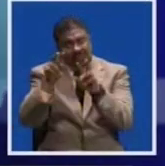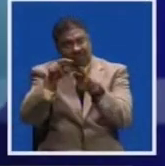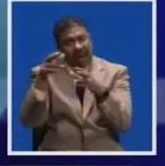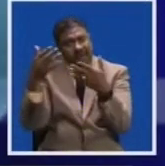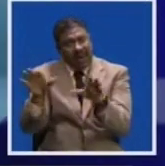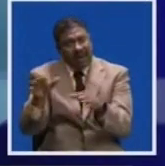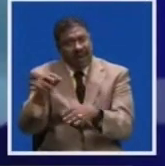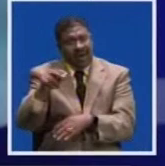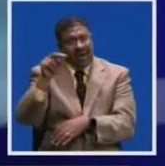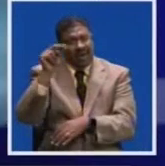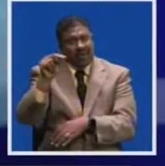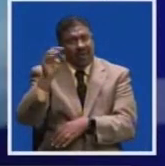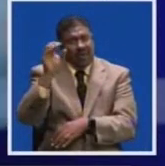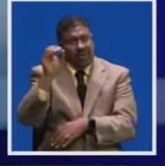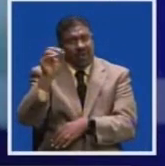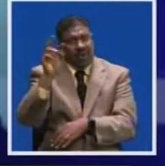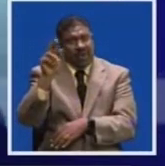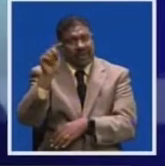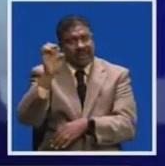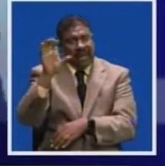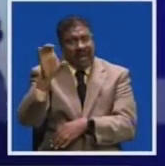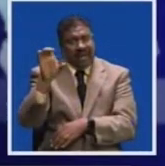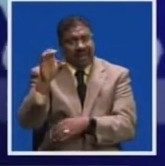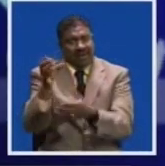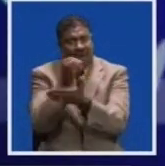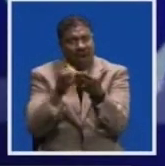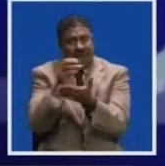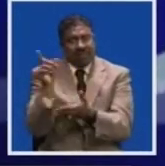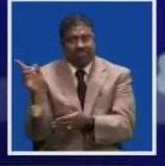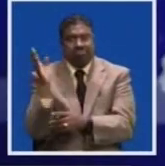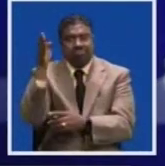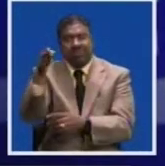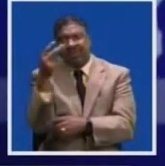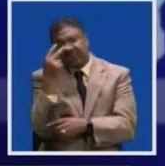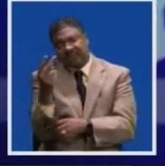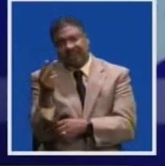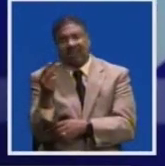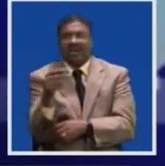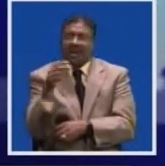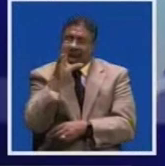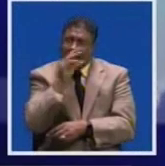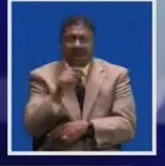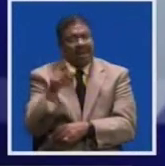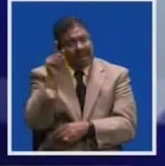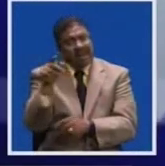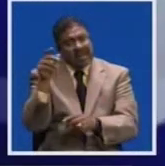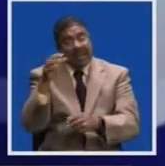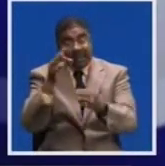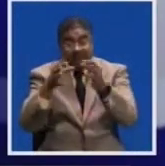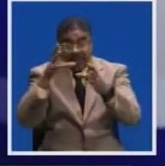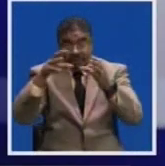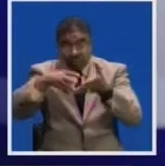the Northern Technical College, Nortec, the minister said while government recognizes students' rights to air their grievances, they